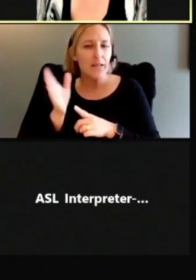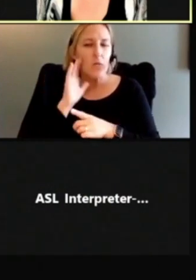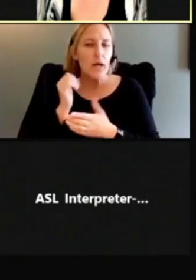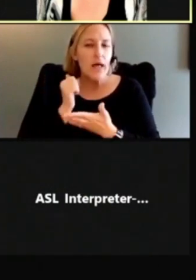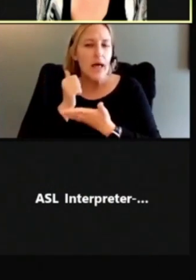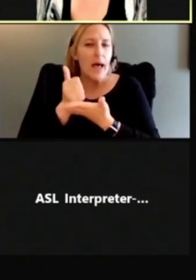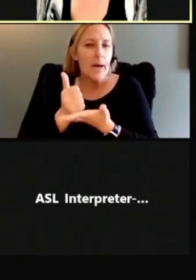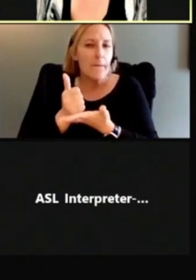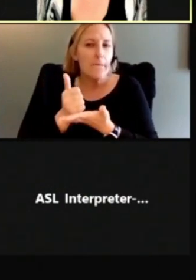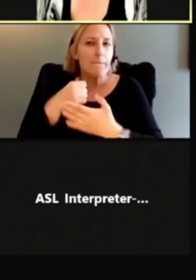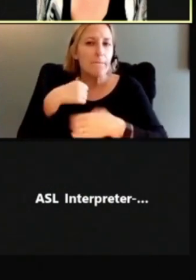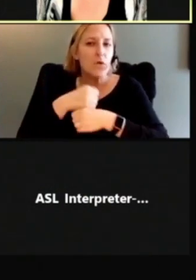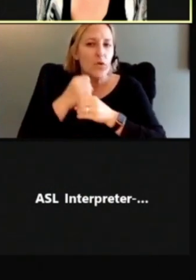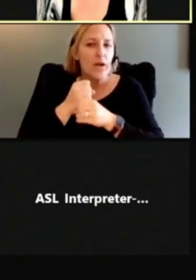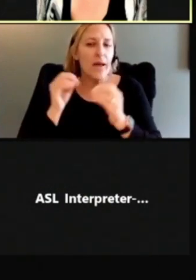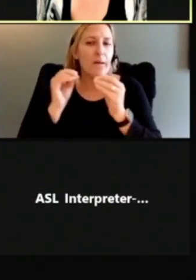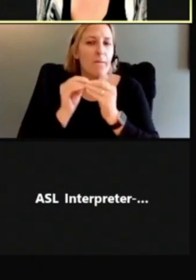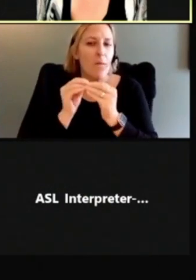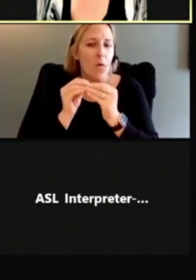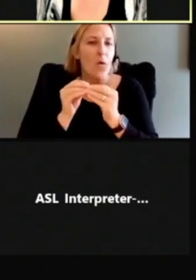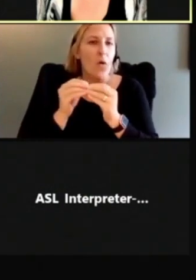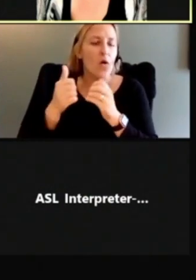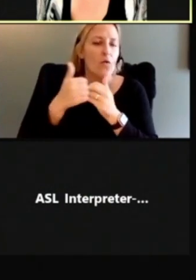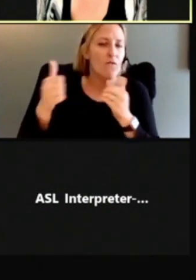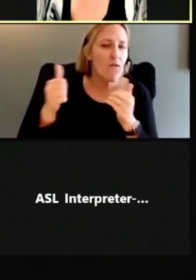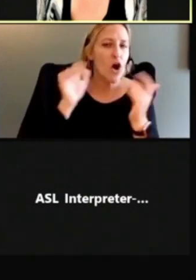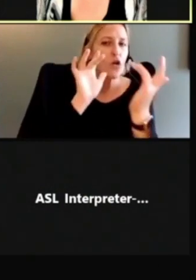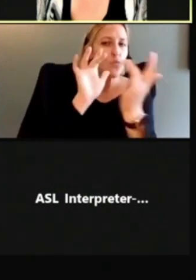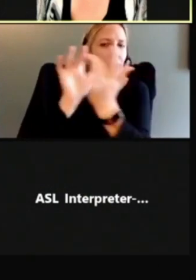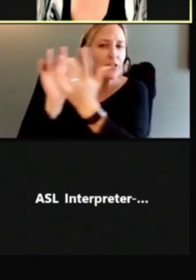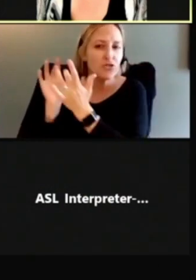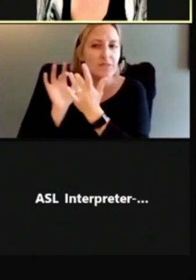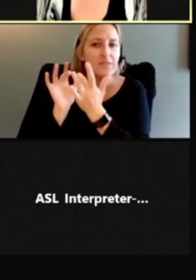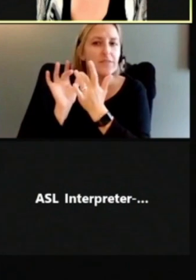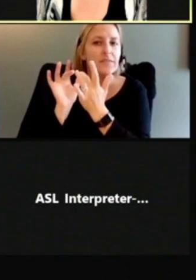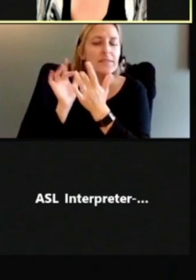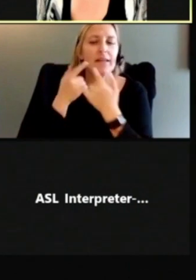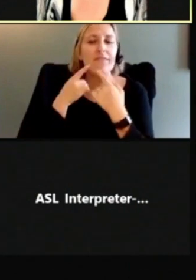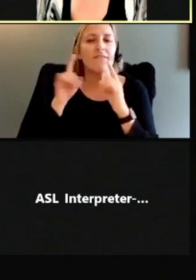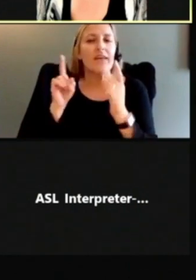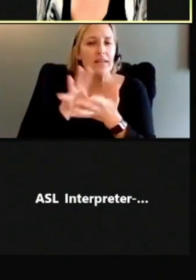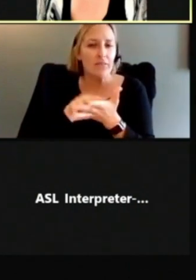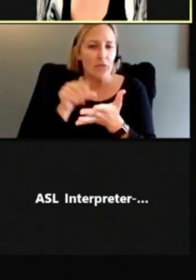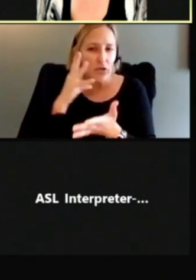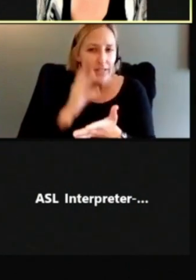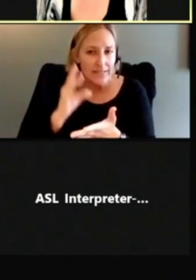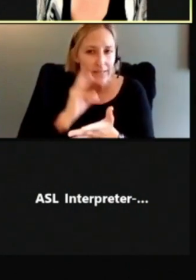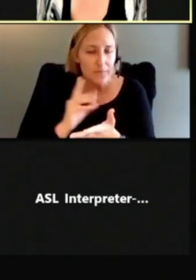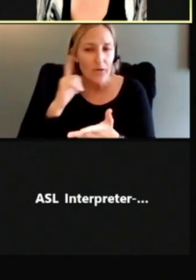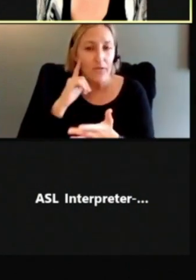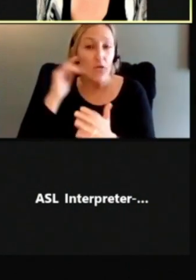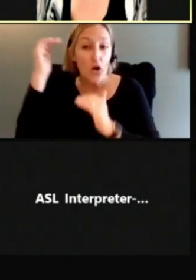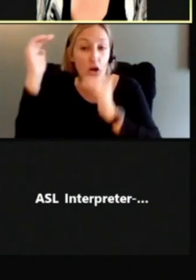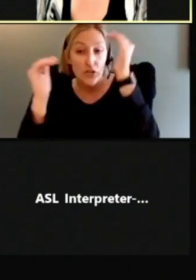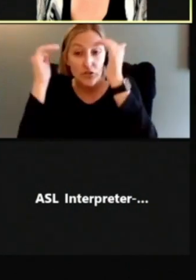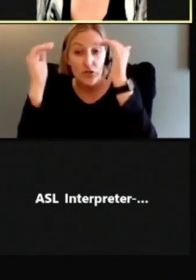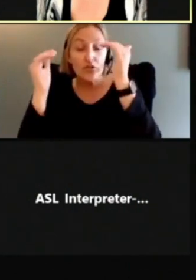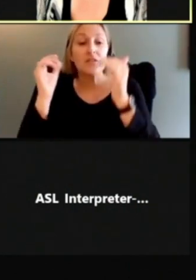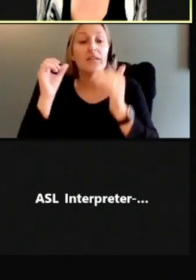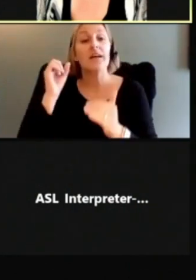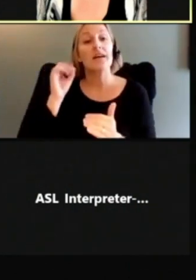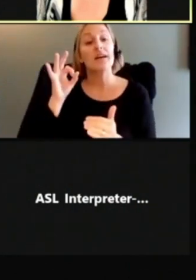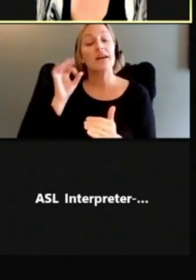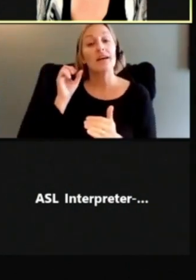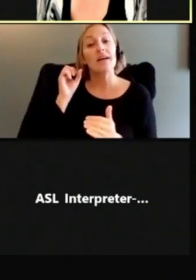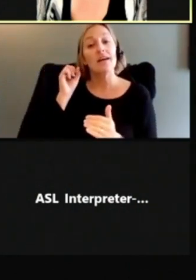engaging, effective learning experiences, especially for adults. And motivation is at the heart of